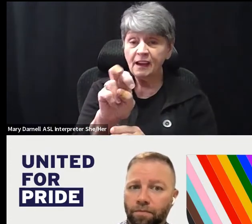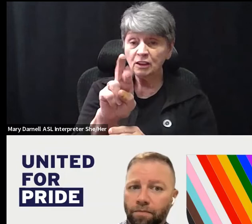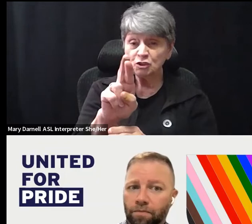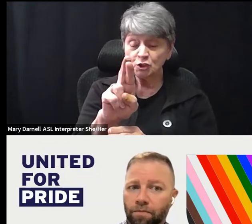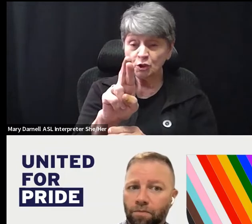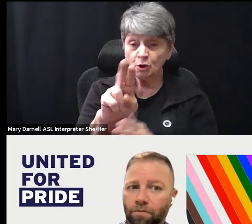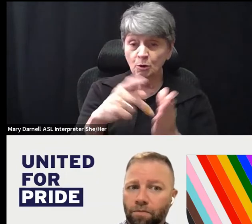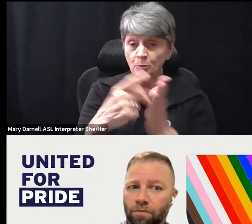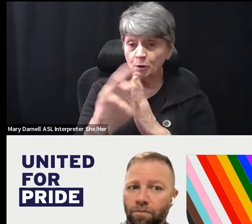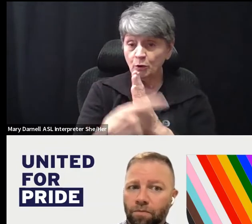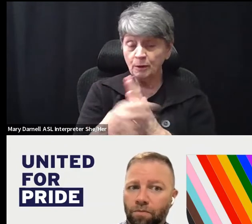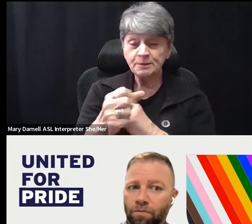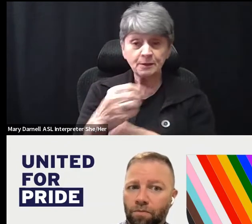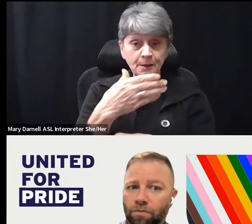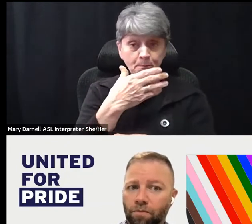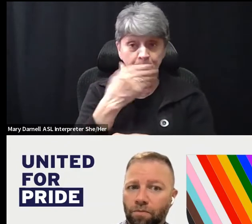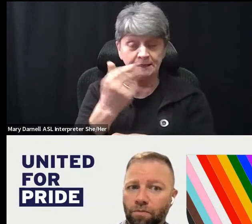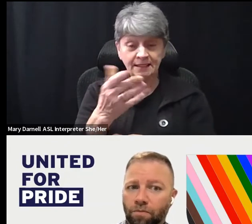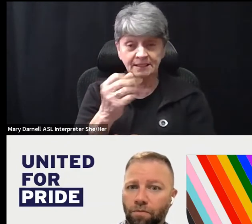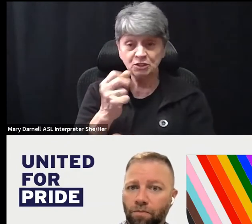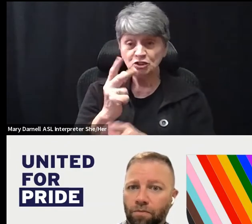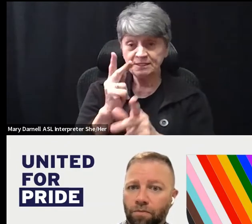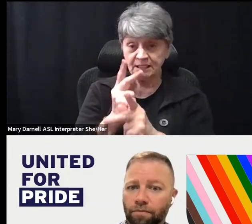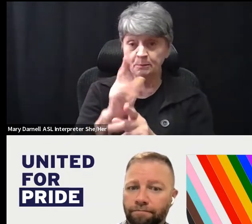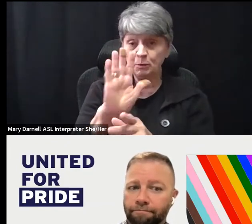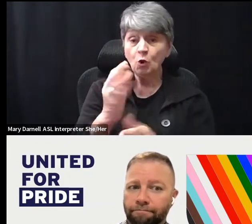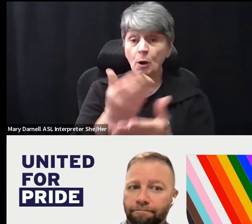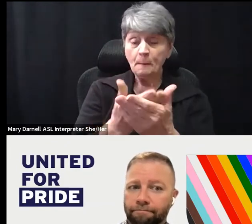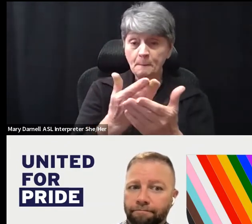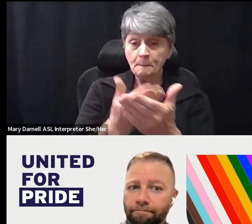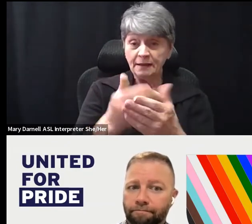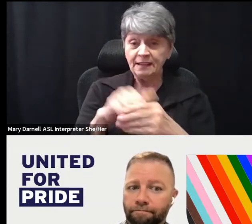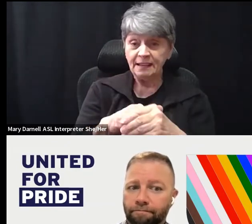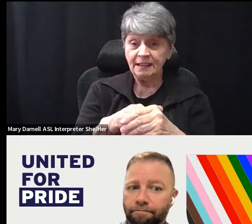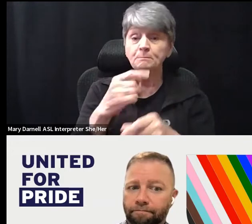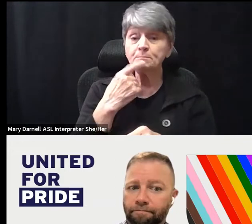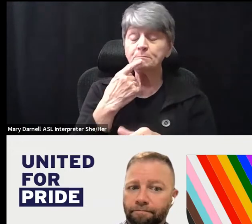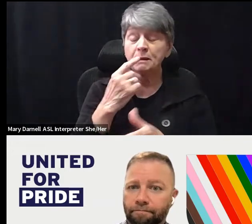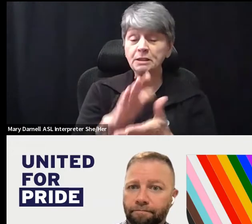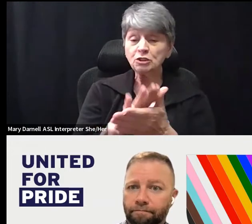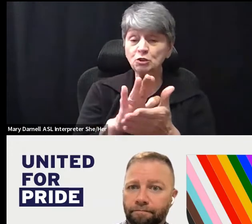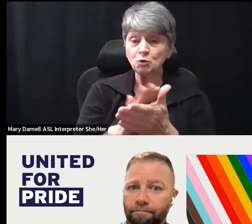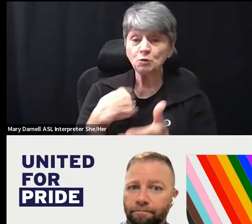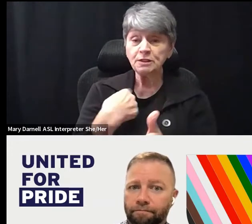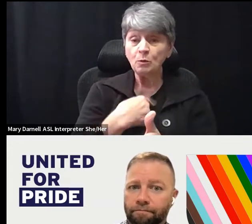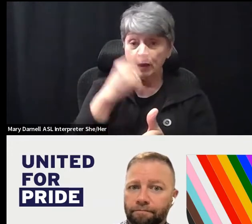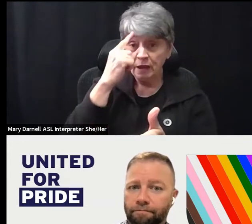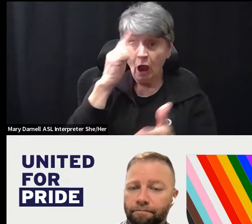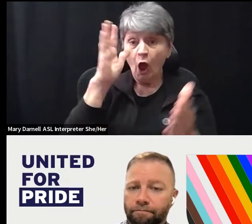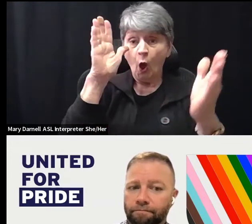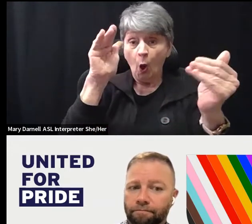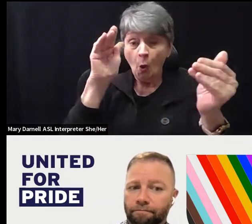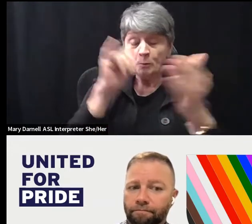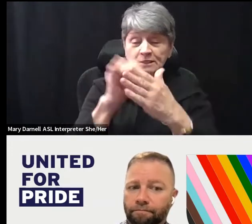smartest move is to just keep your money in public schools. And we hope that this decision will actually inspire more people